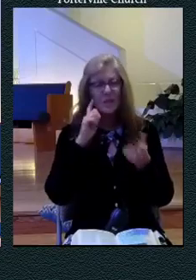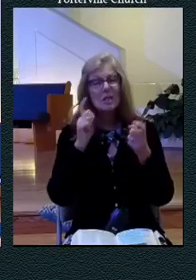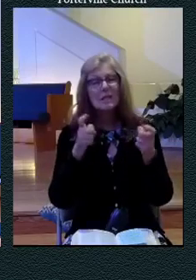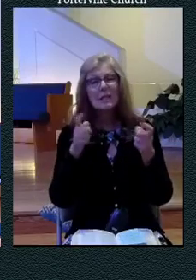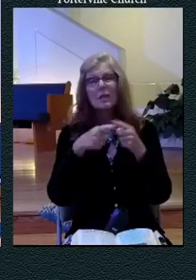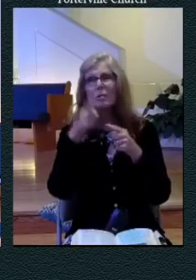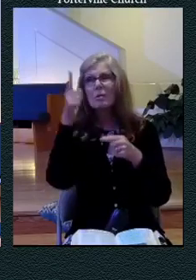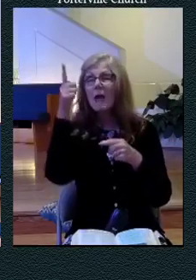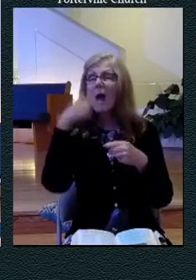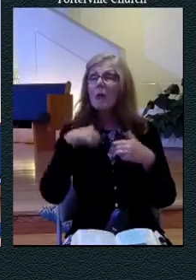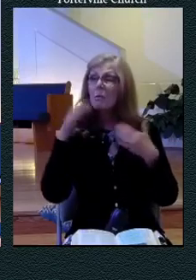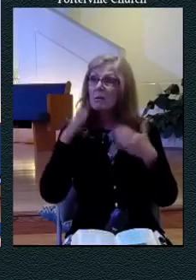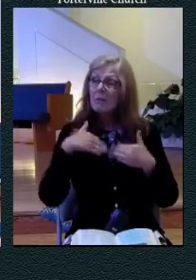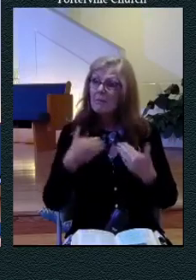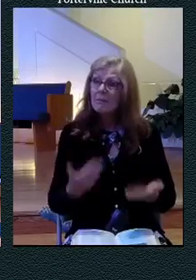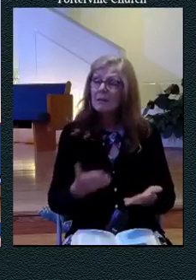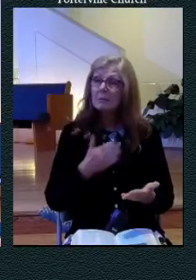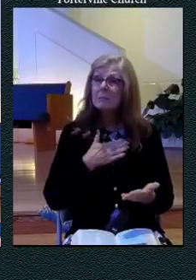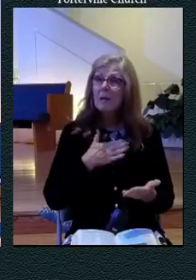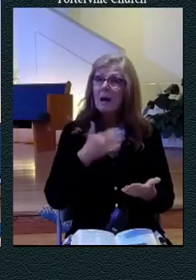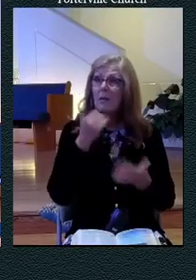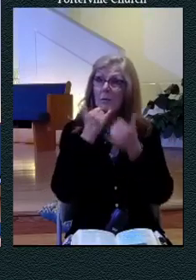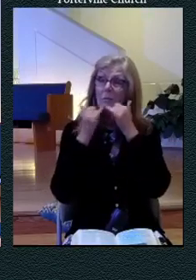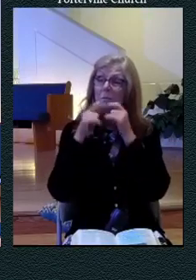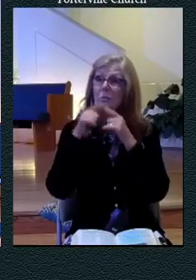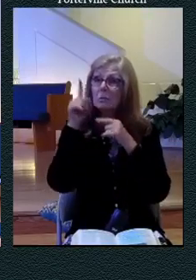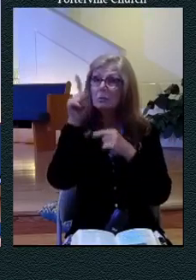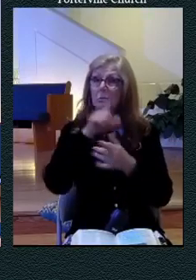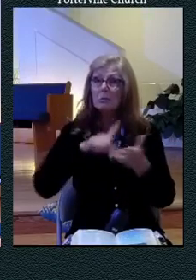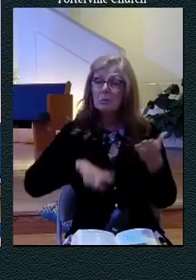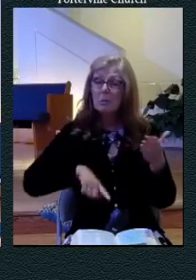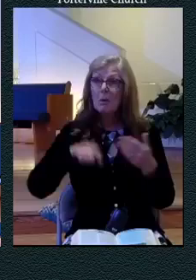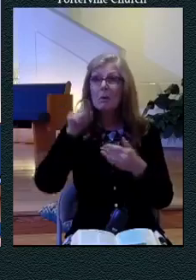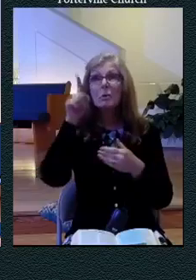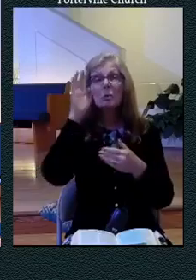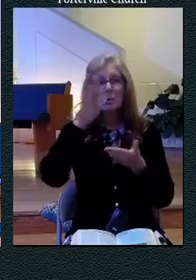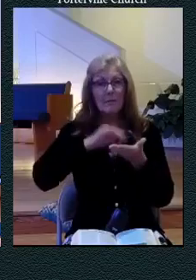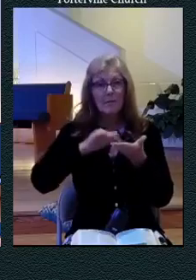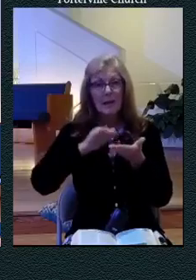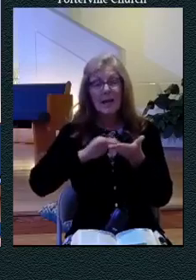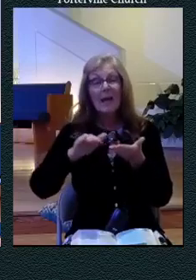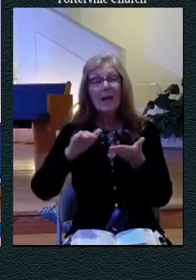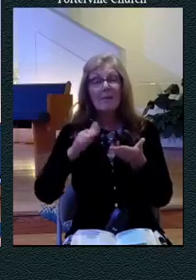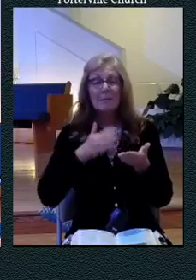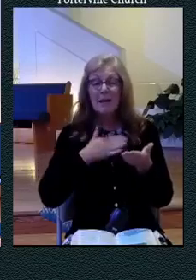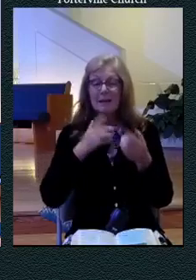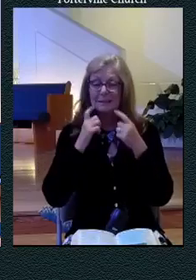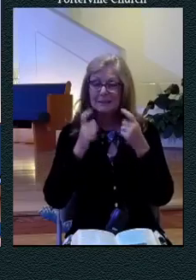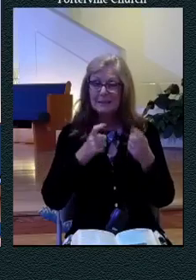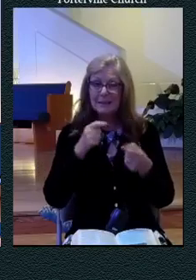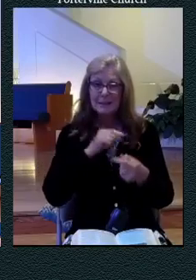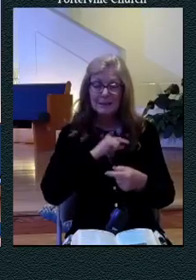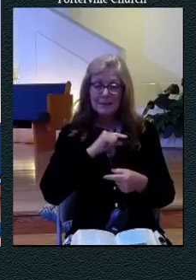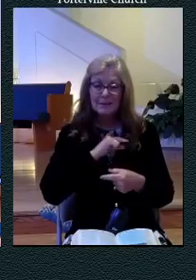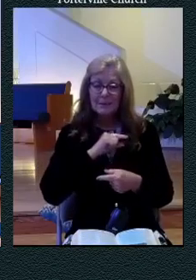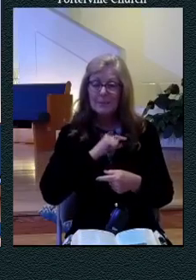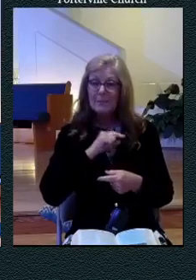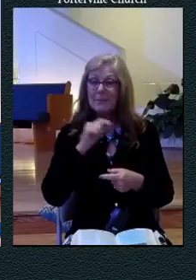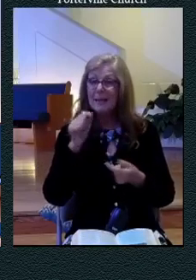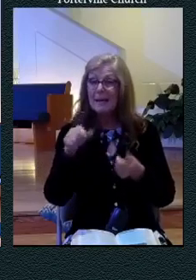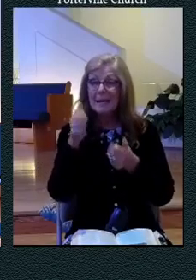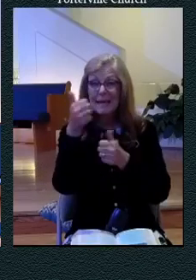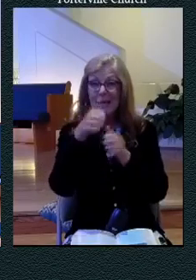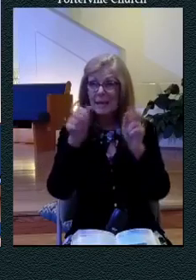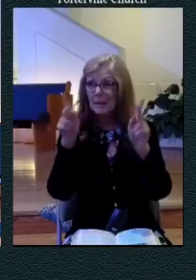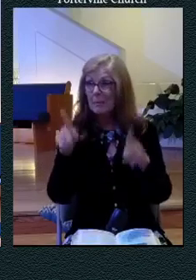I will confess my wrongdoings to the Lord, and you forgave the guilt of my sin. Therefore, let everyone who is godly pray to